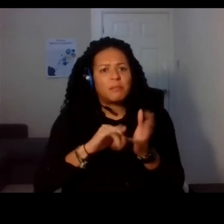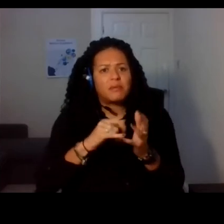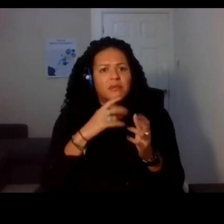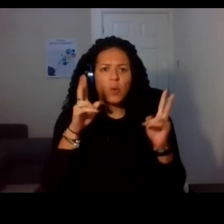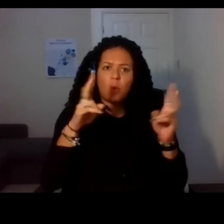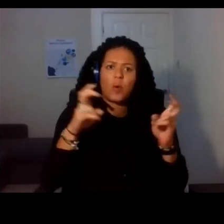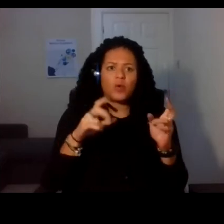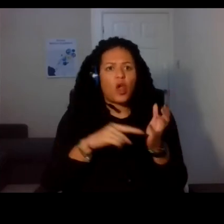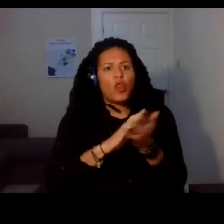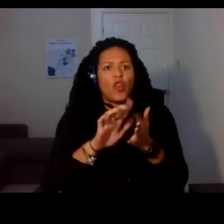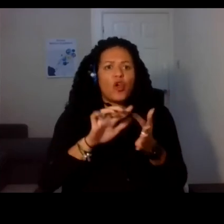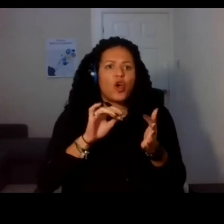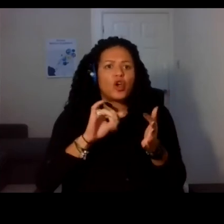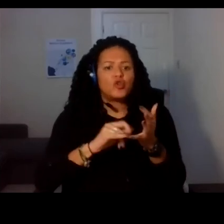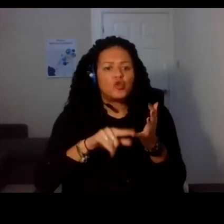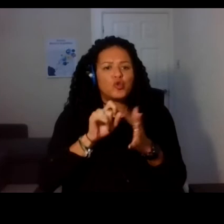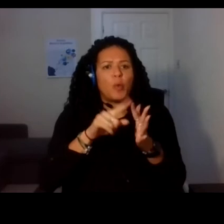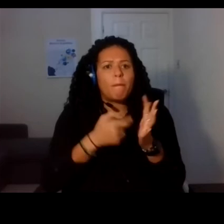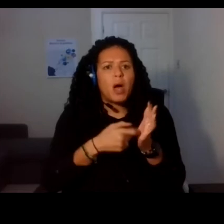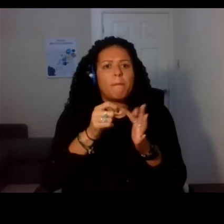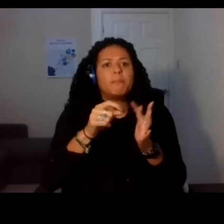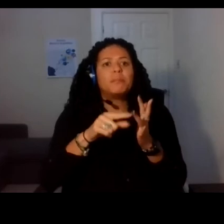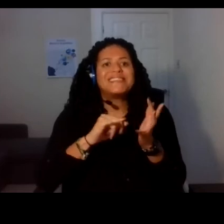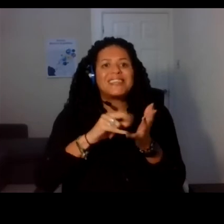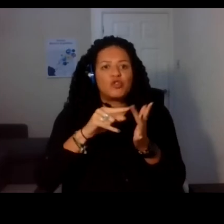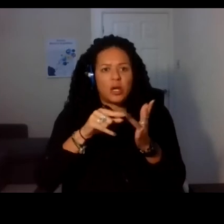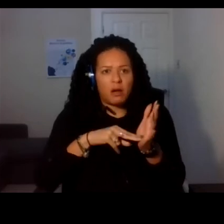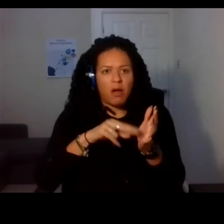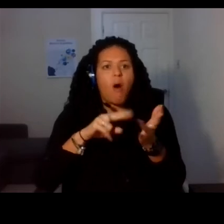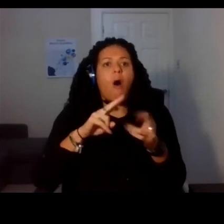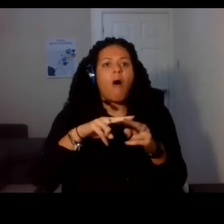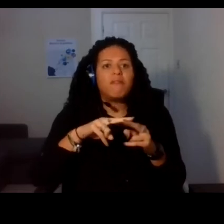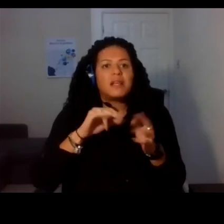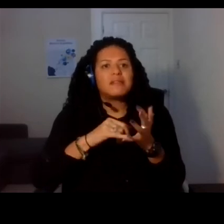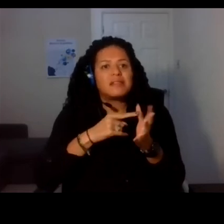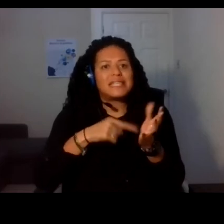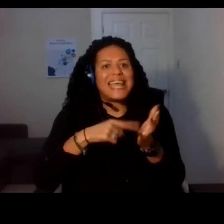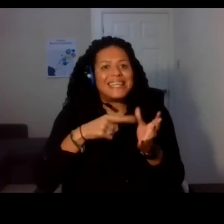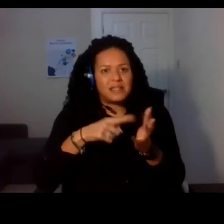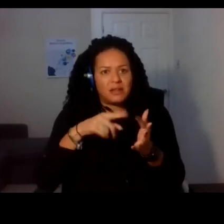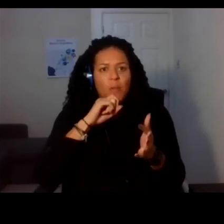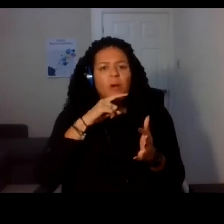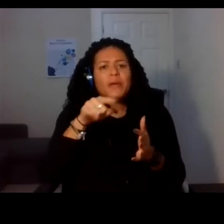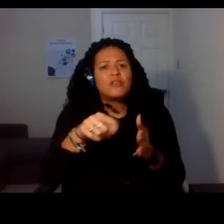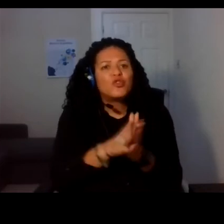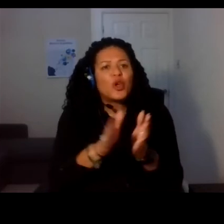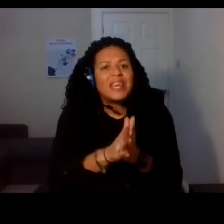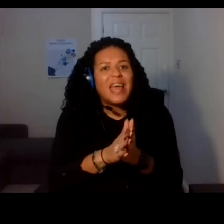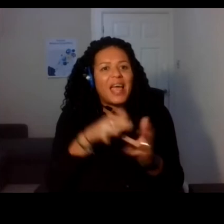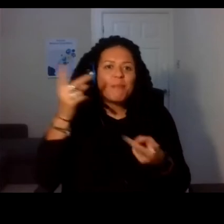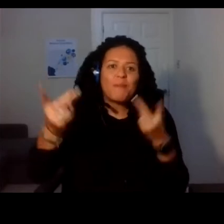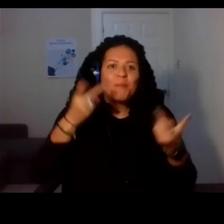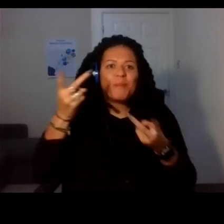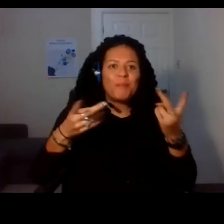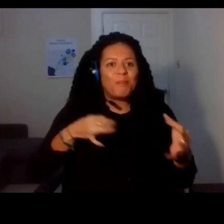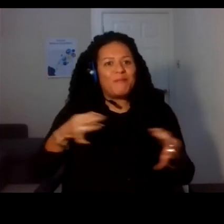of State and will be premiered at our grand finale performance on September 20th. We are also to